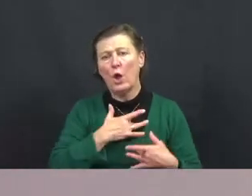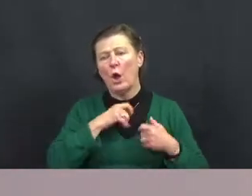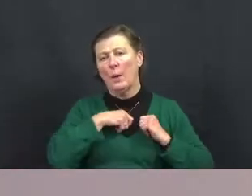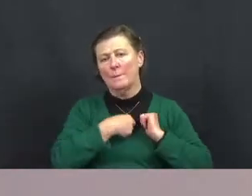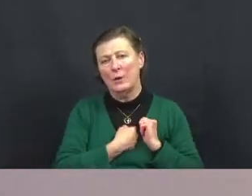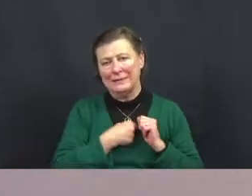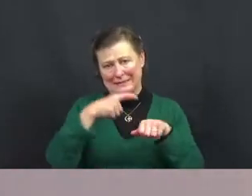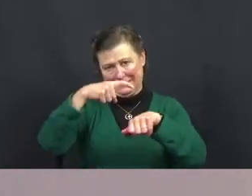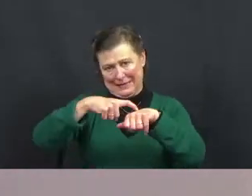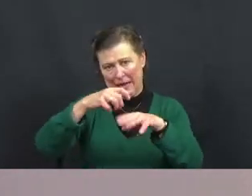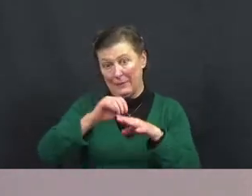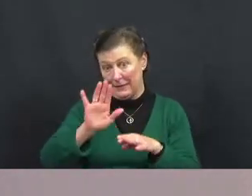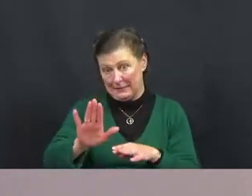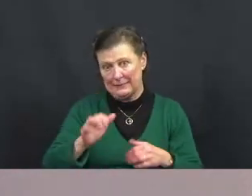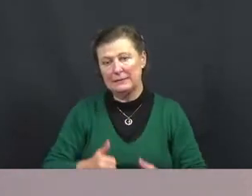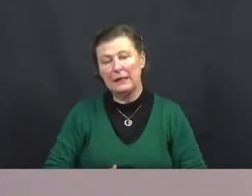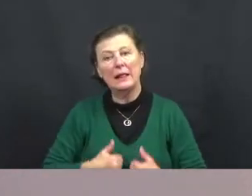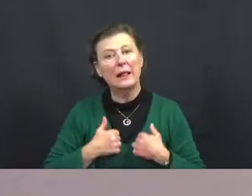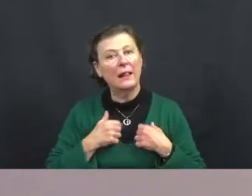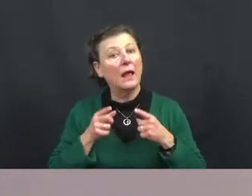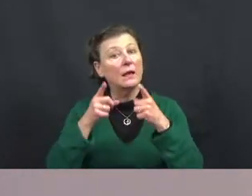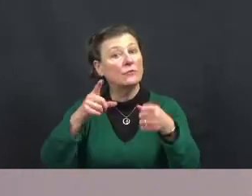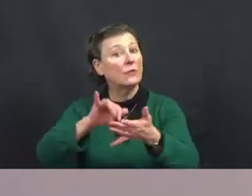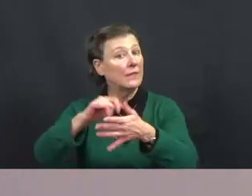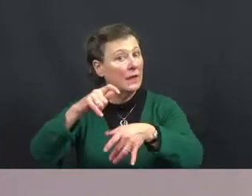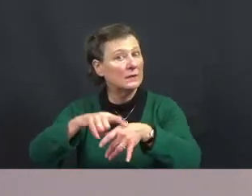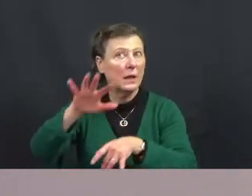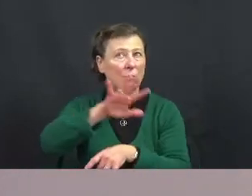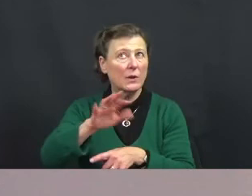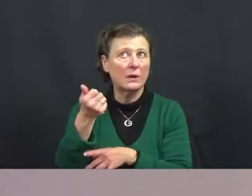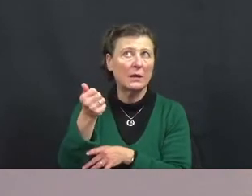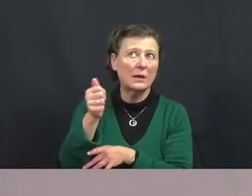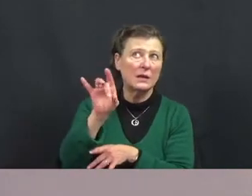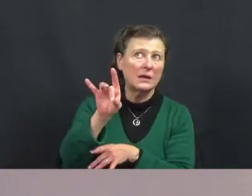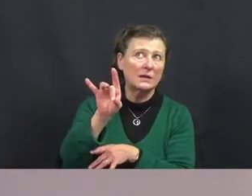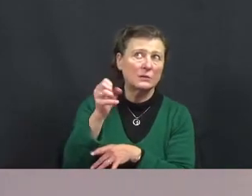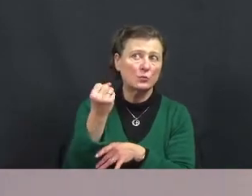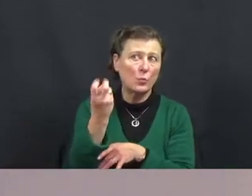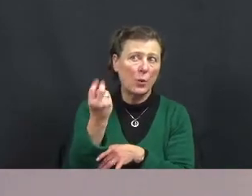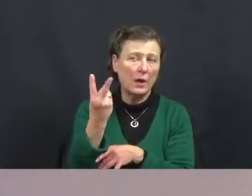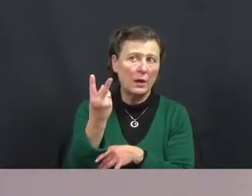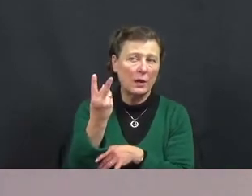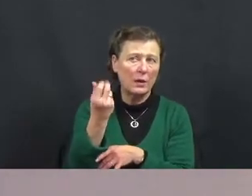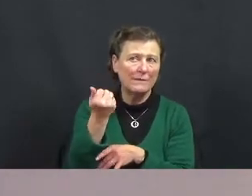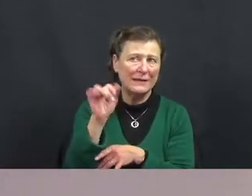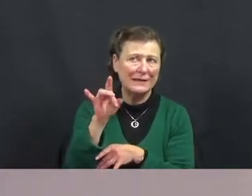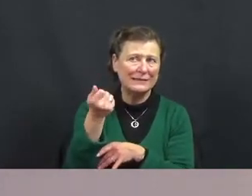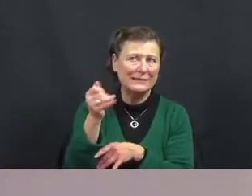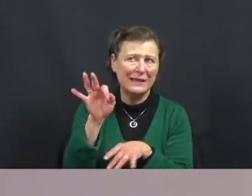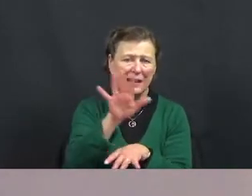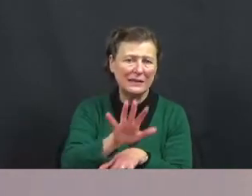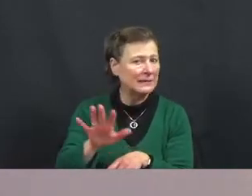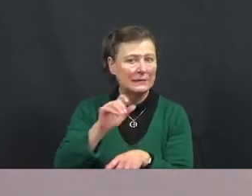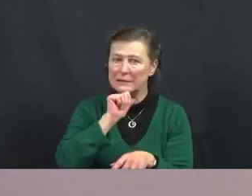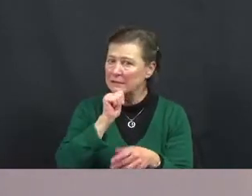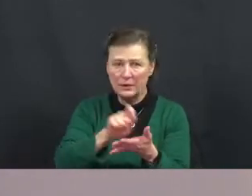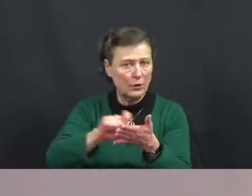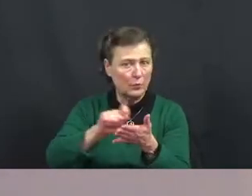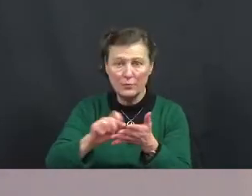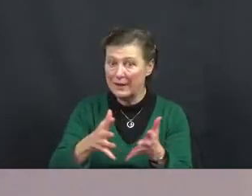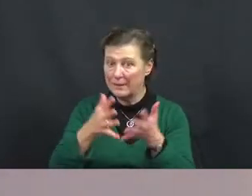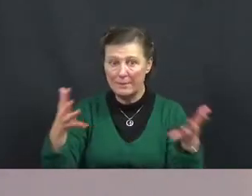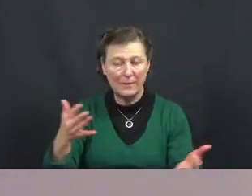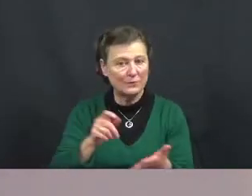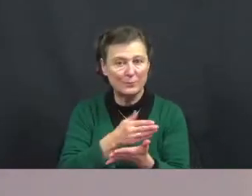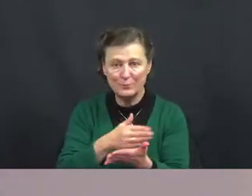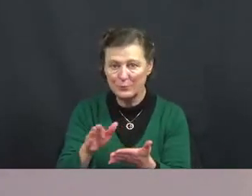his life, during which time, around 1812, 1819, he composed little music.